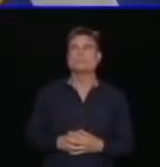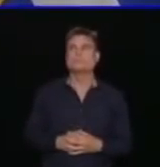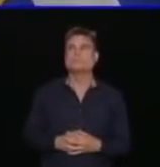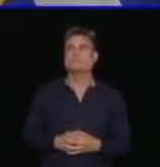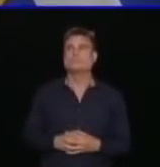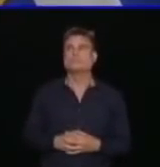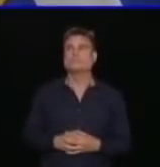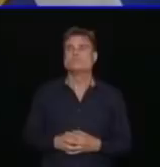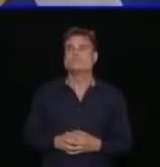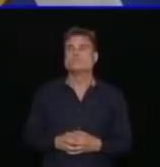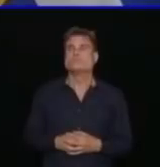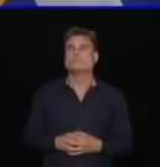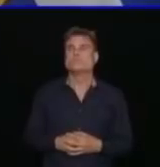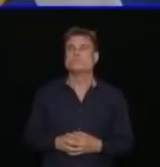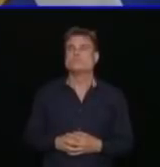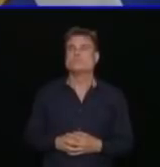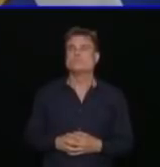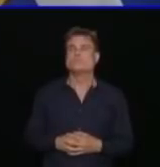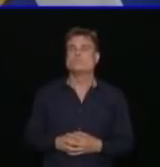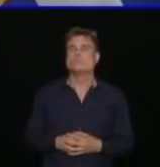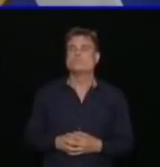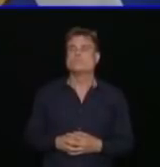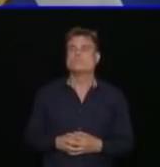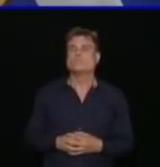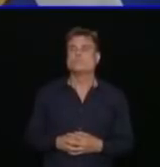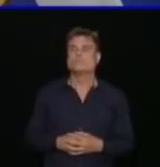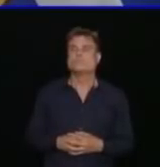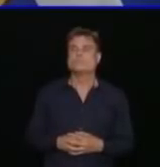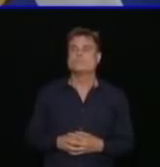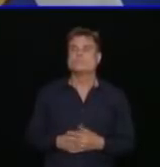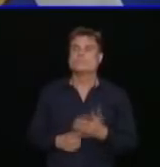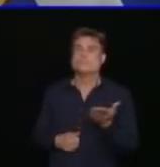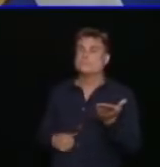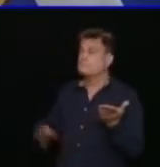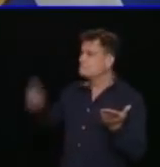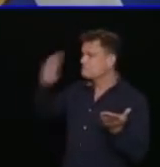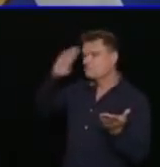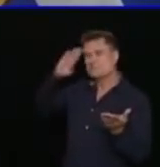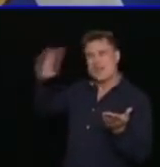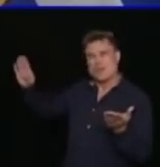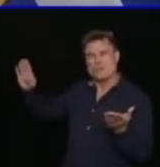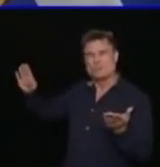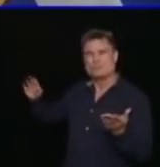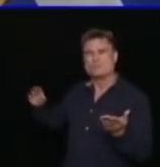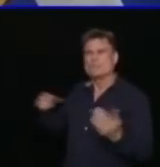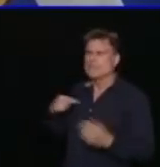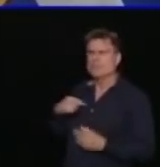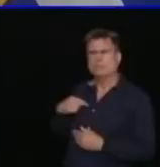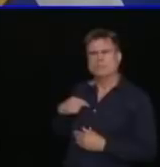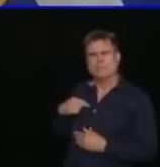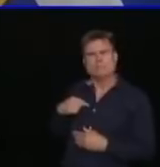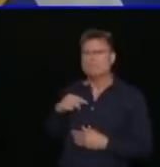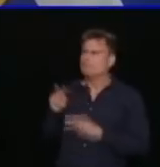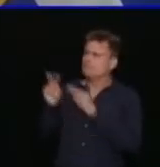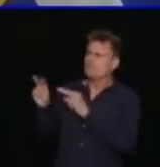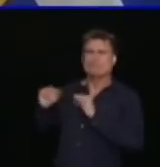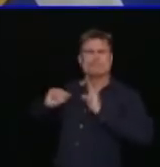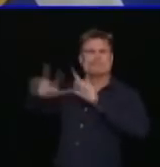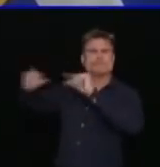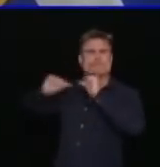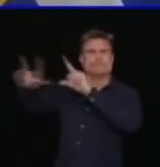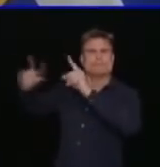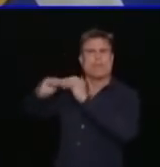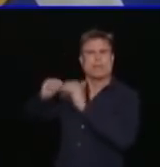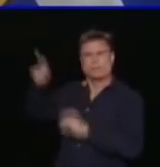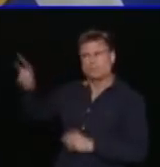Oh, hi, Dr. Henry and Minister Dix. It's very clear from these numbers that young people gathering is the biggest issue right now. Should bars and